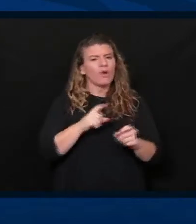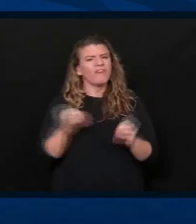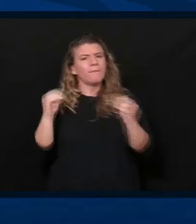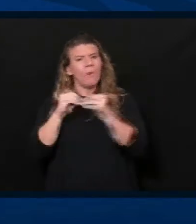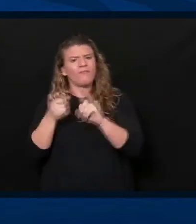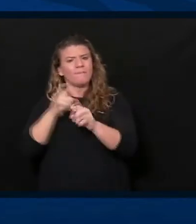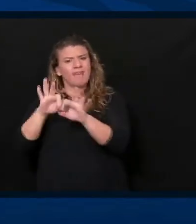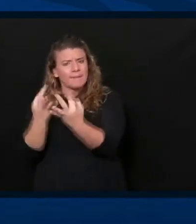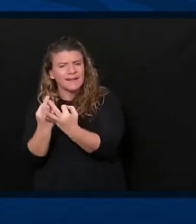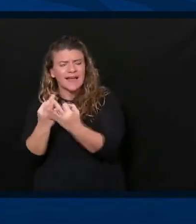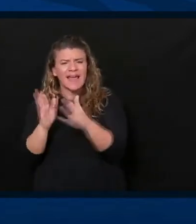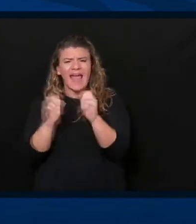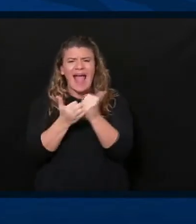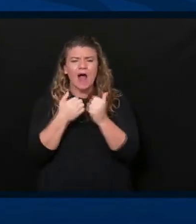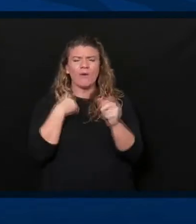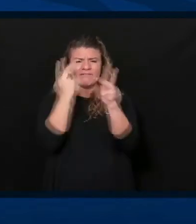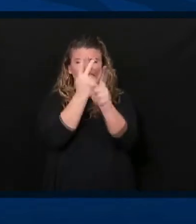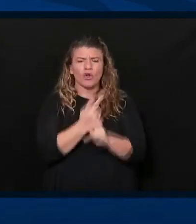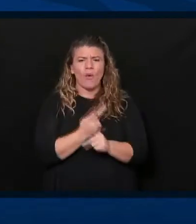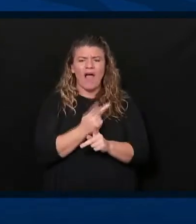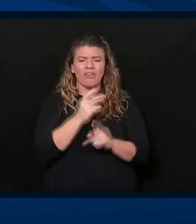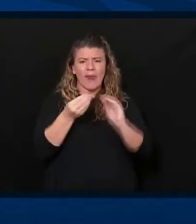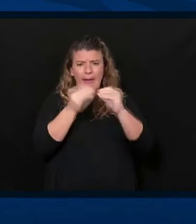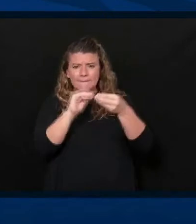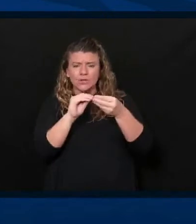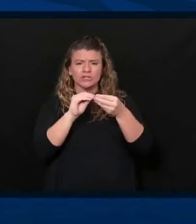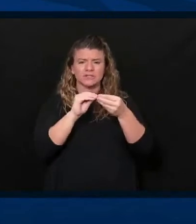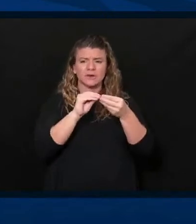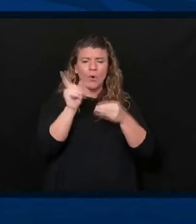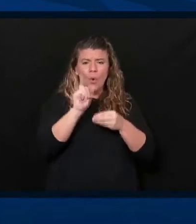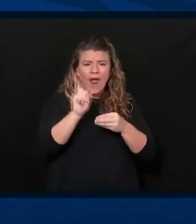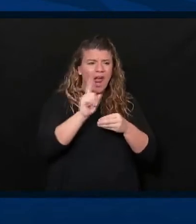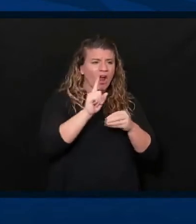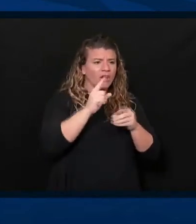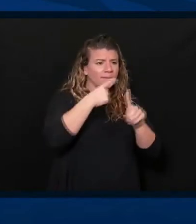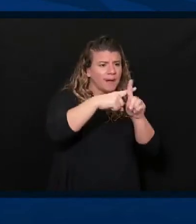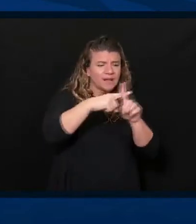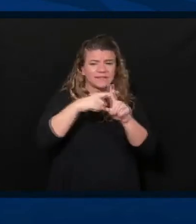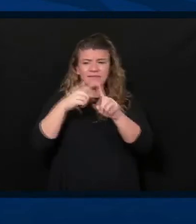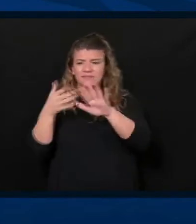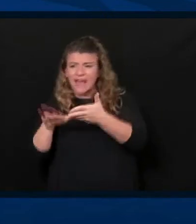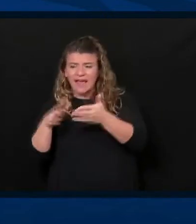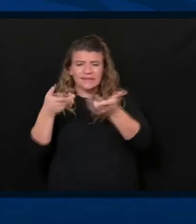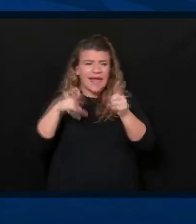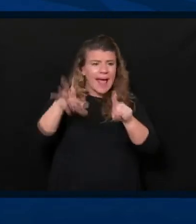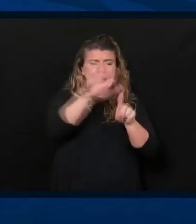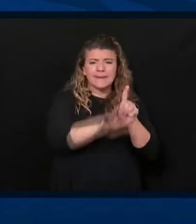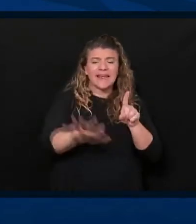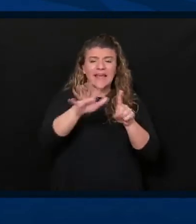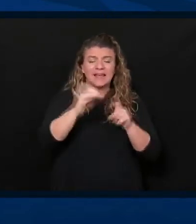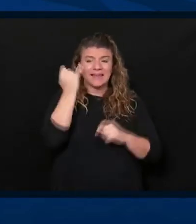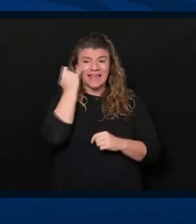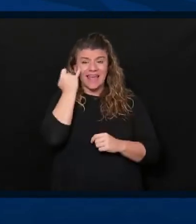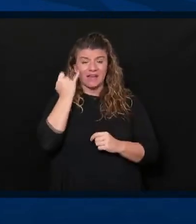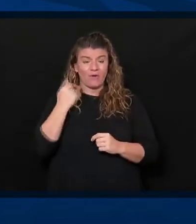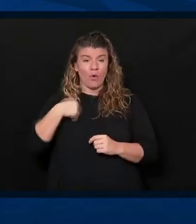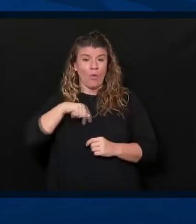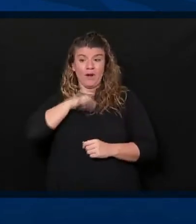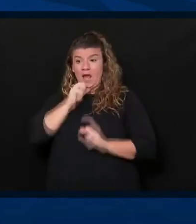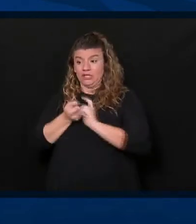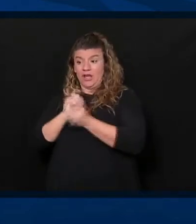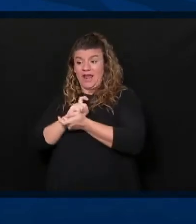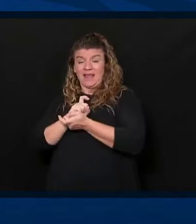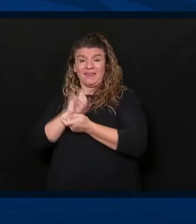And what are the trends showing you as far as number of cases, positives, and deaths that if things don't change, West Virginia